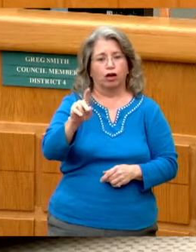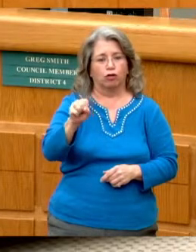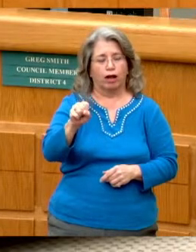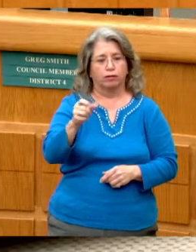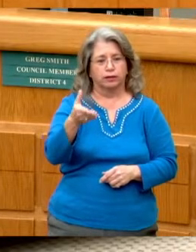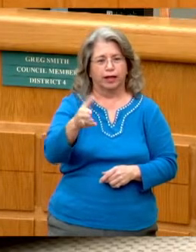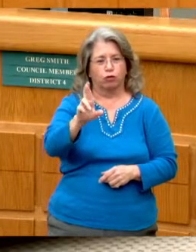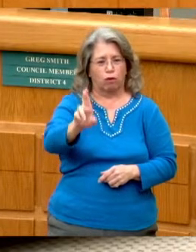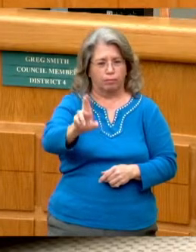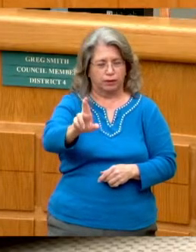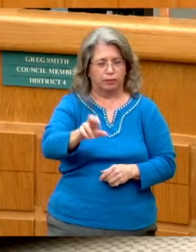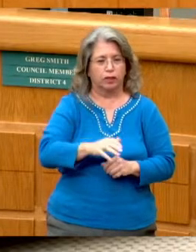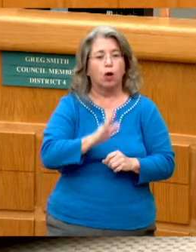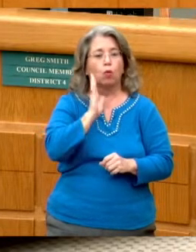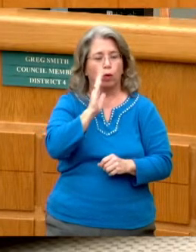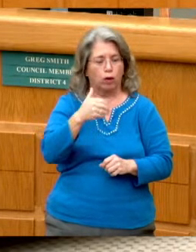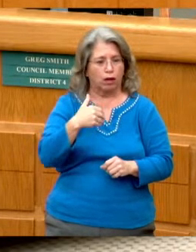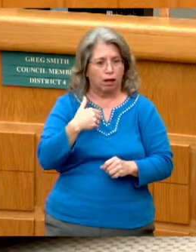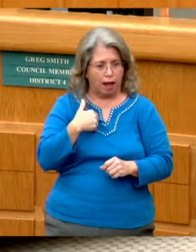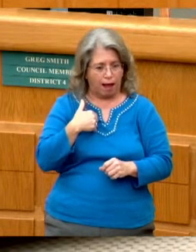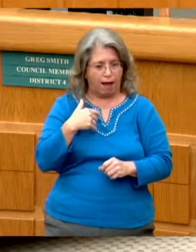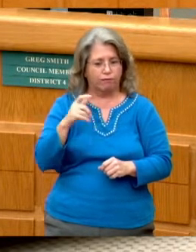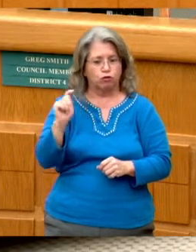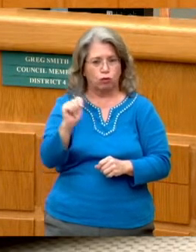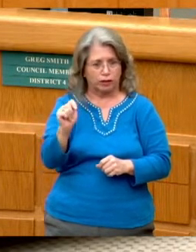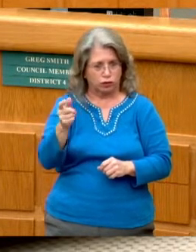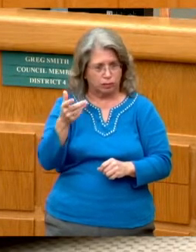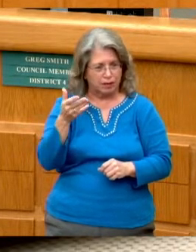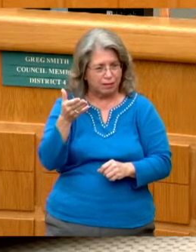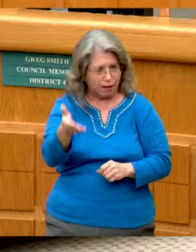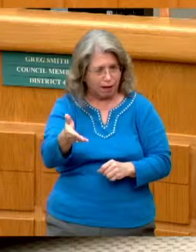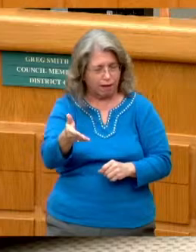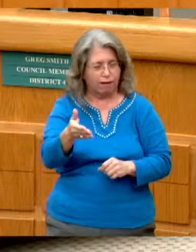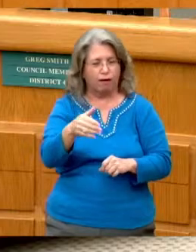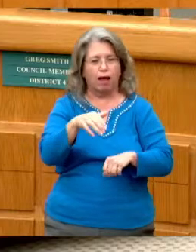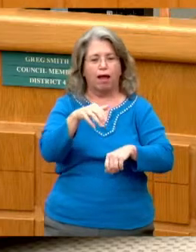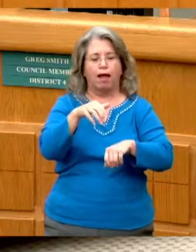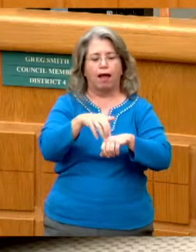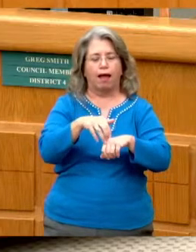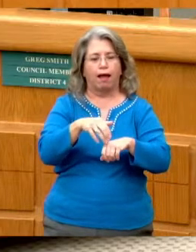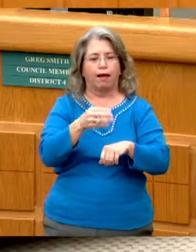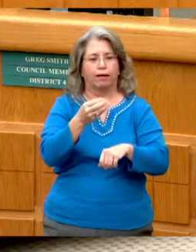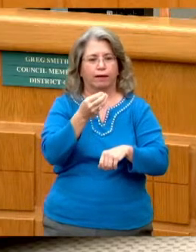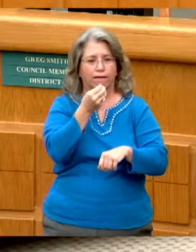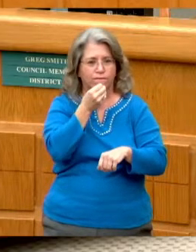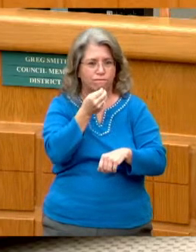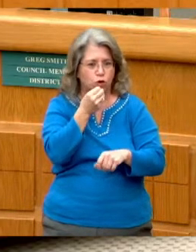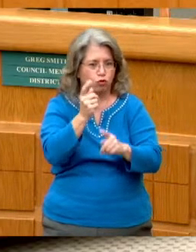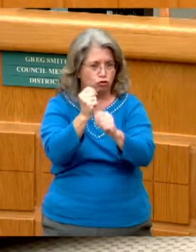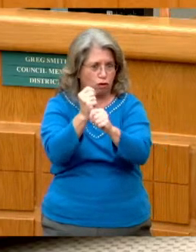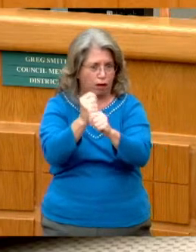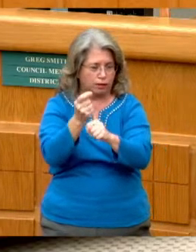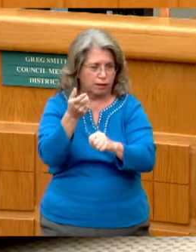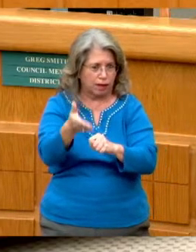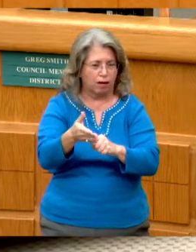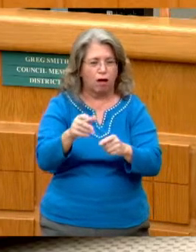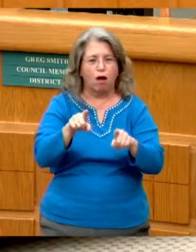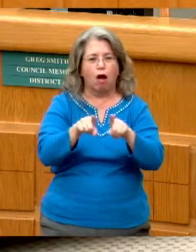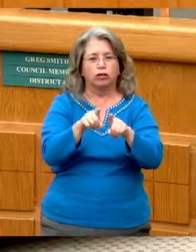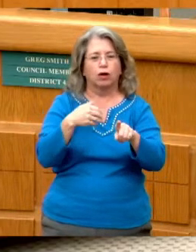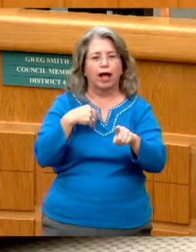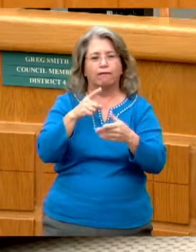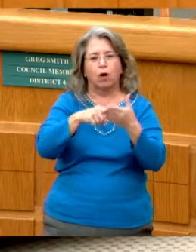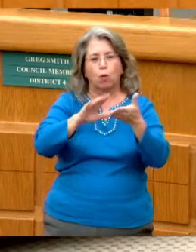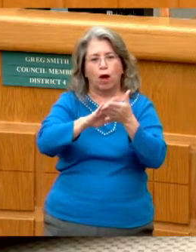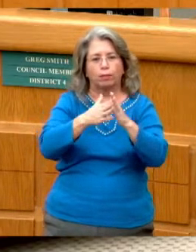well as food trucks at the former outlet mall. There's also a nearby Whataburger restaurant, but the public